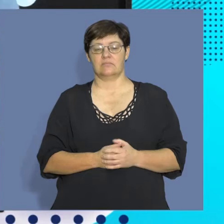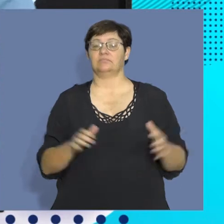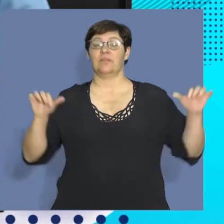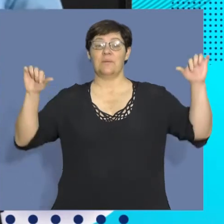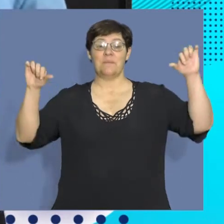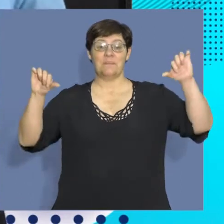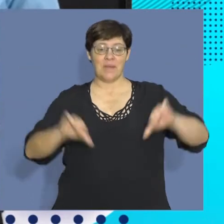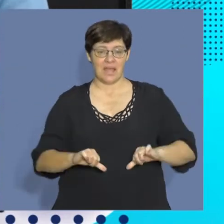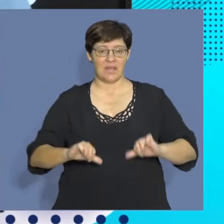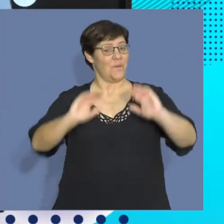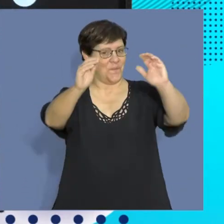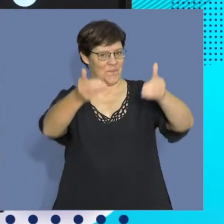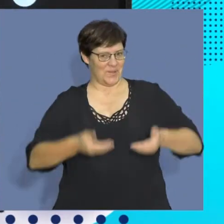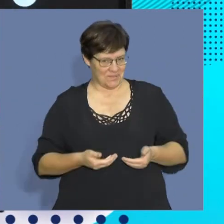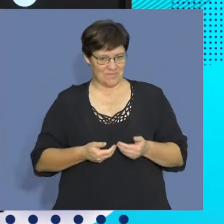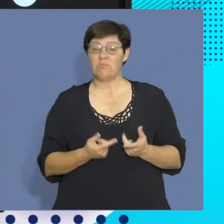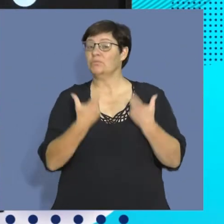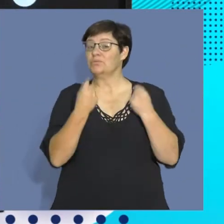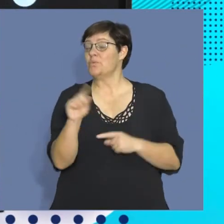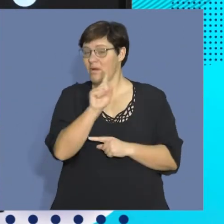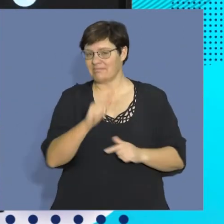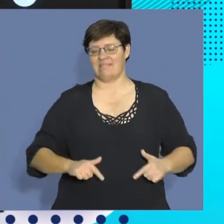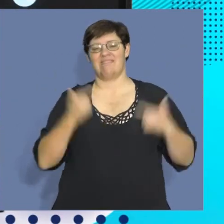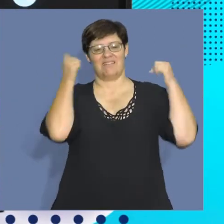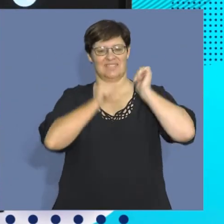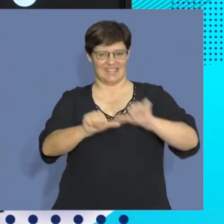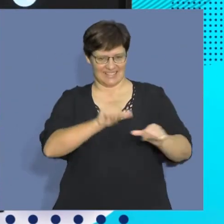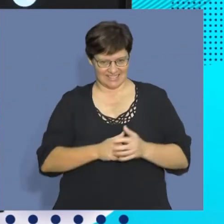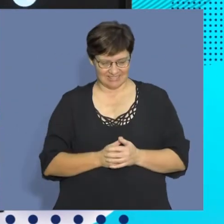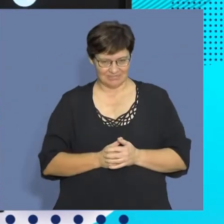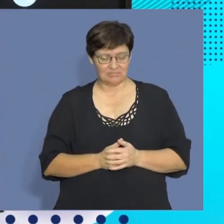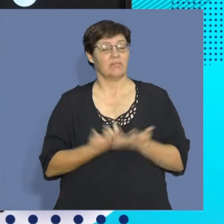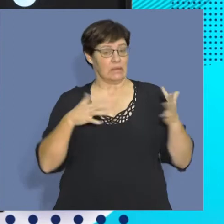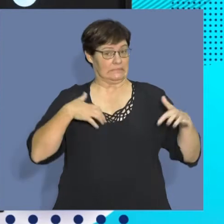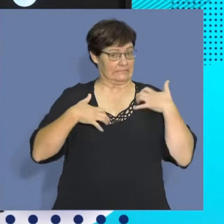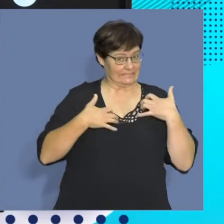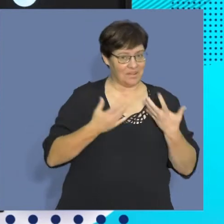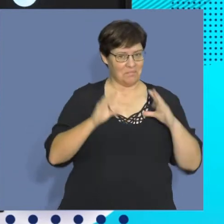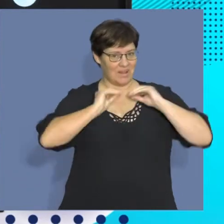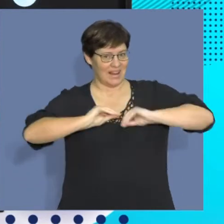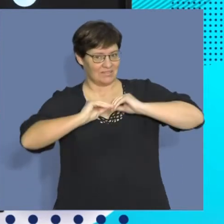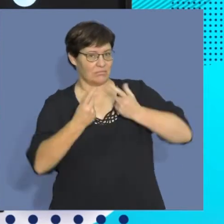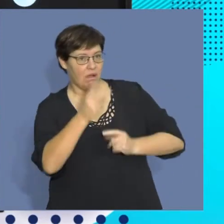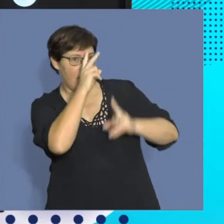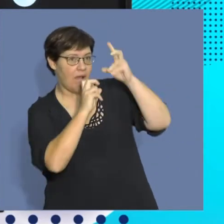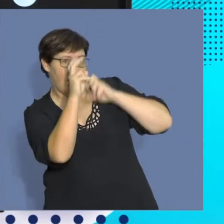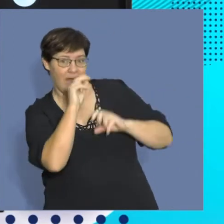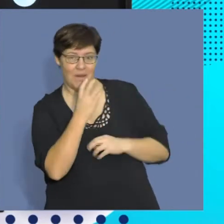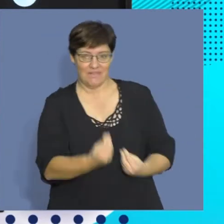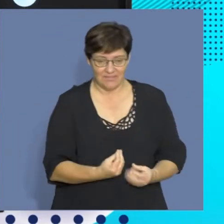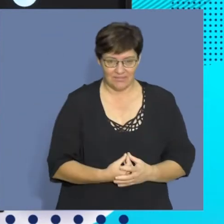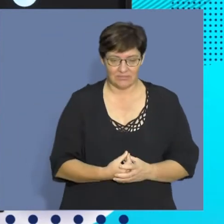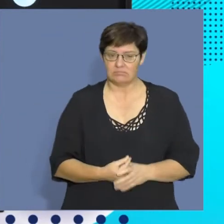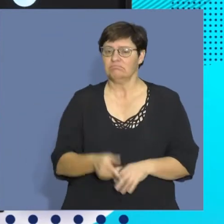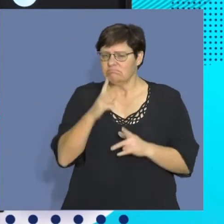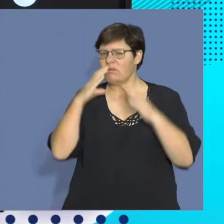Welcome Life Science learners to another installment of Life Sciences for You. Trust that you guys are well and excited about our lesson today. In our lesson today, we're going to